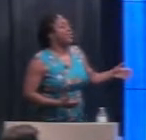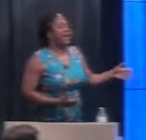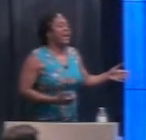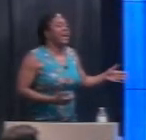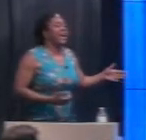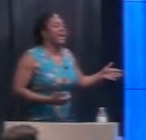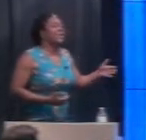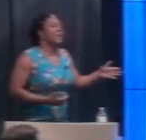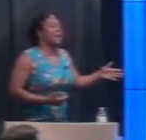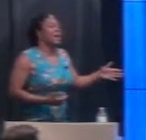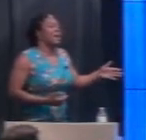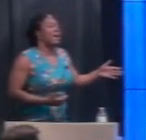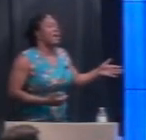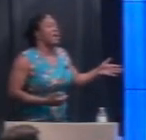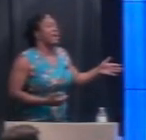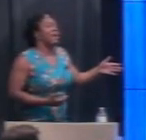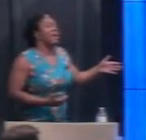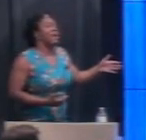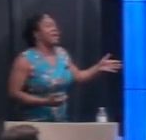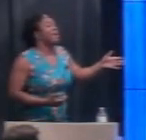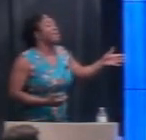banner yet